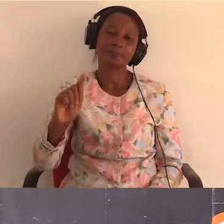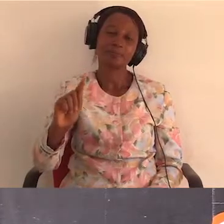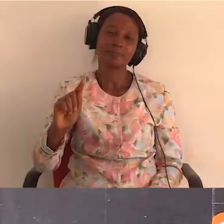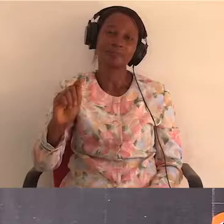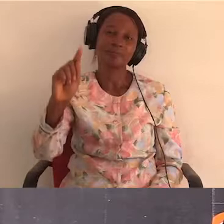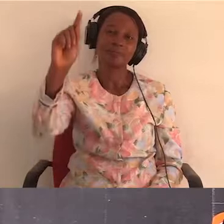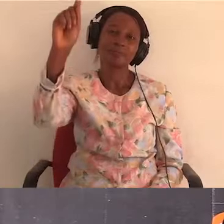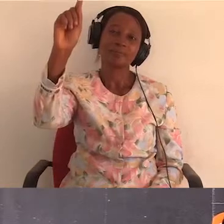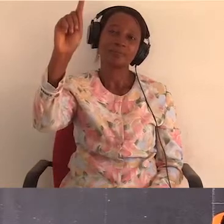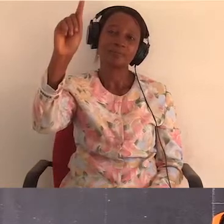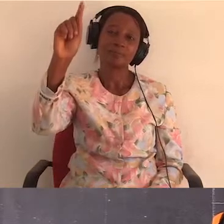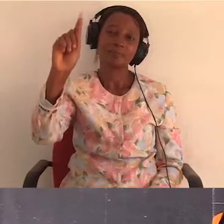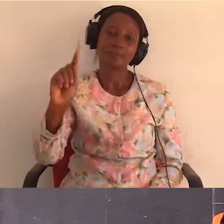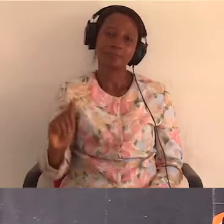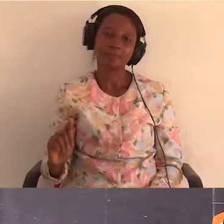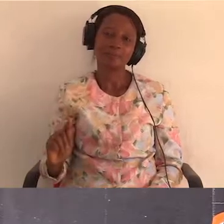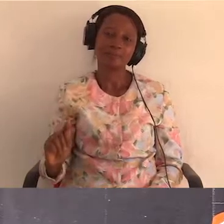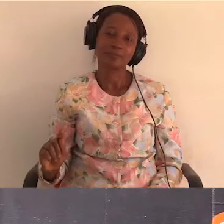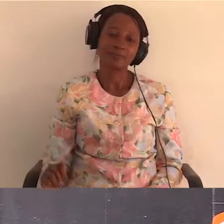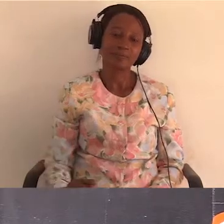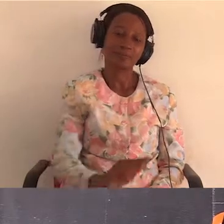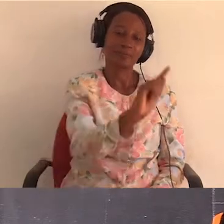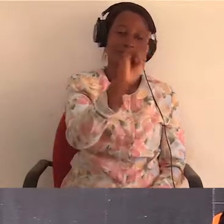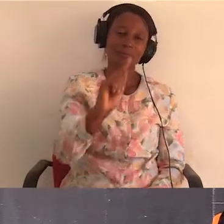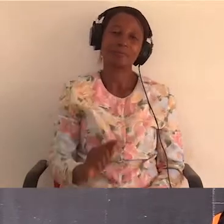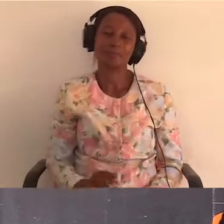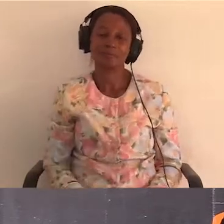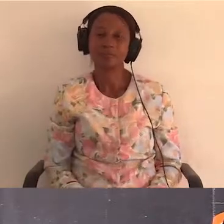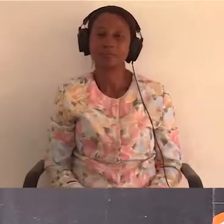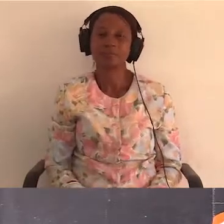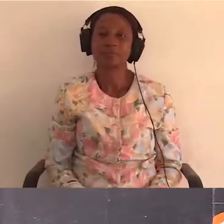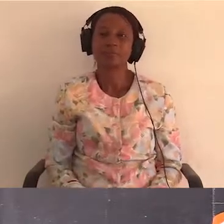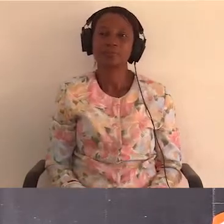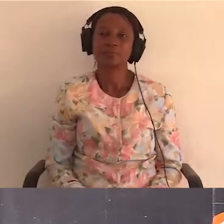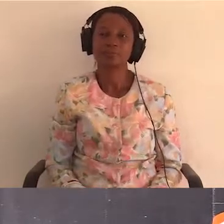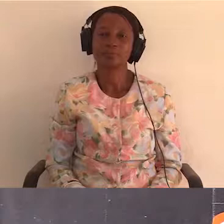Around, up, down, and a curve.